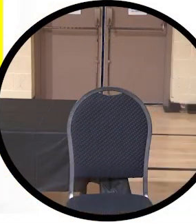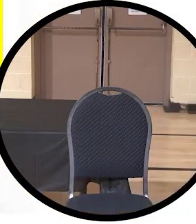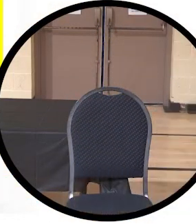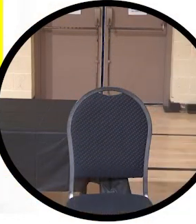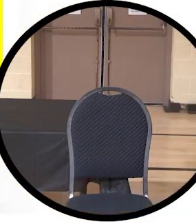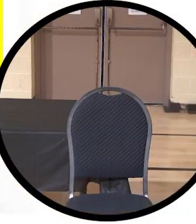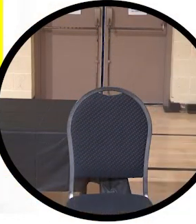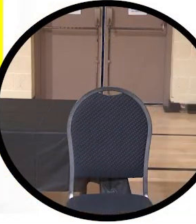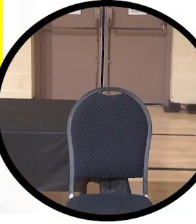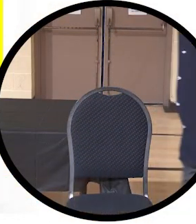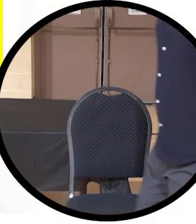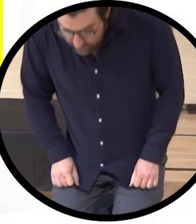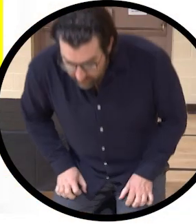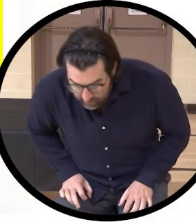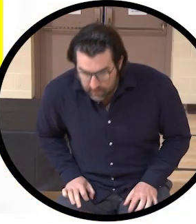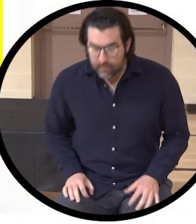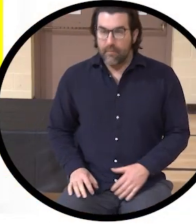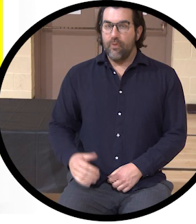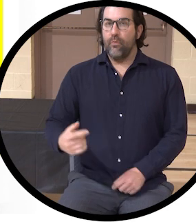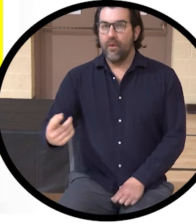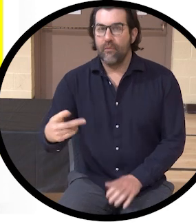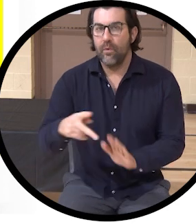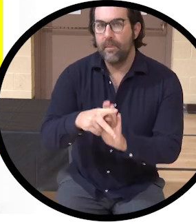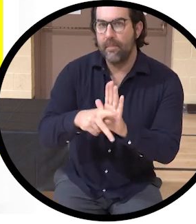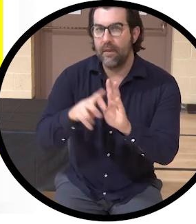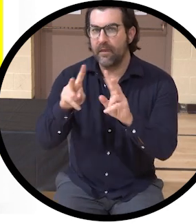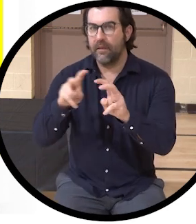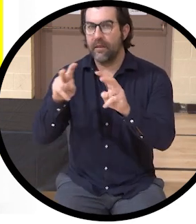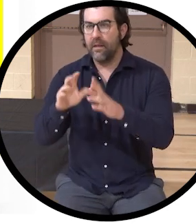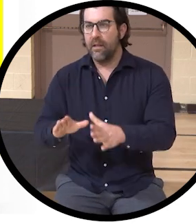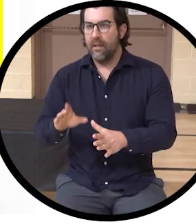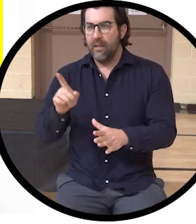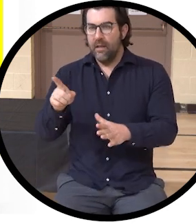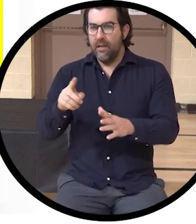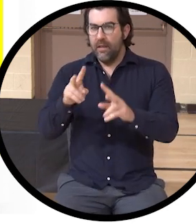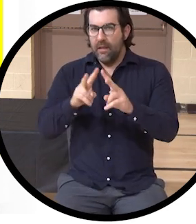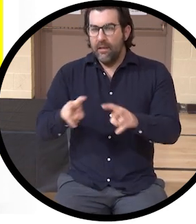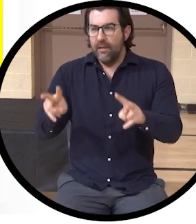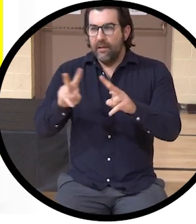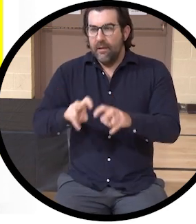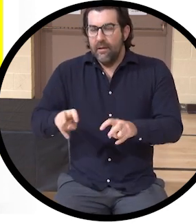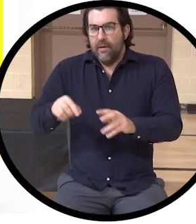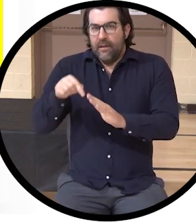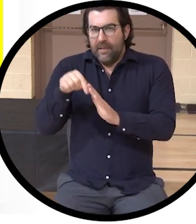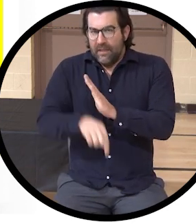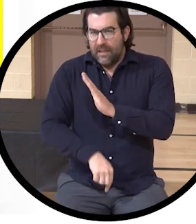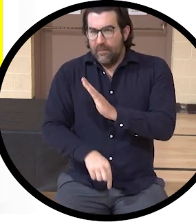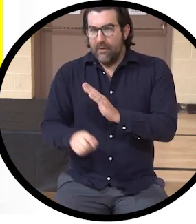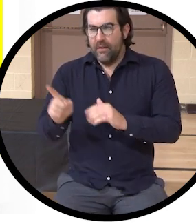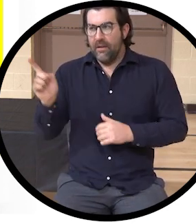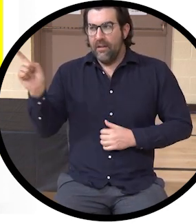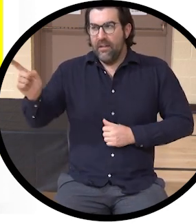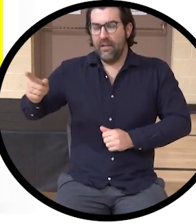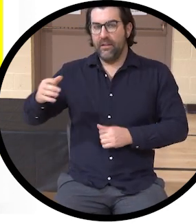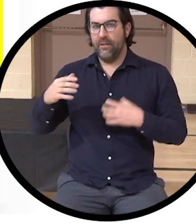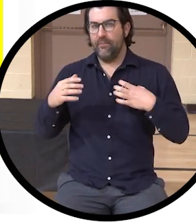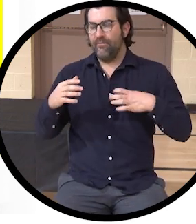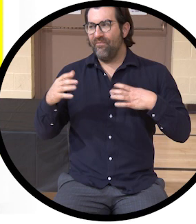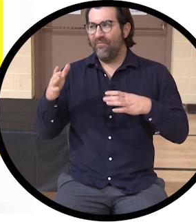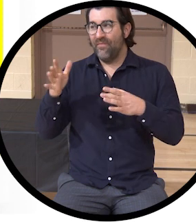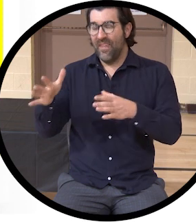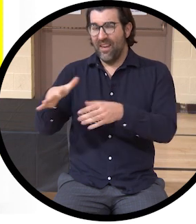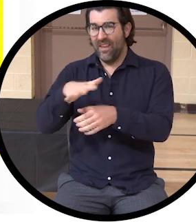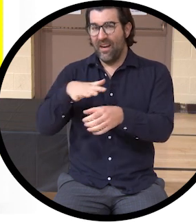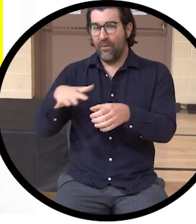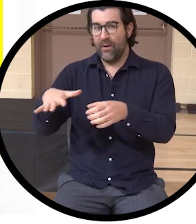policy. They were able to do a pretty thorough analysis of this road at certain times and in the